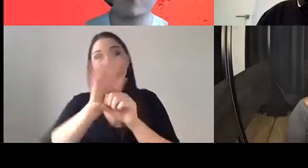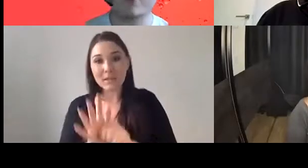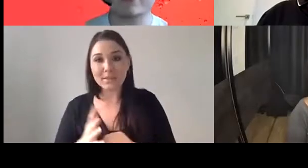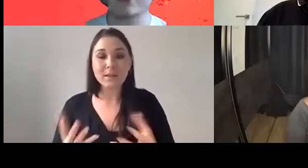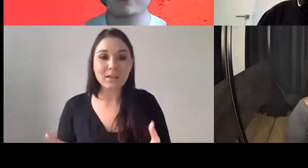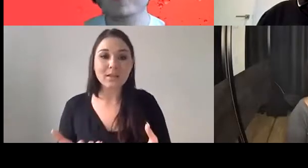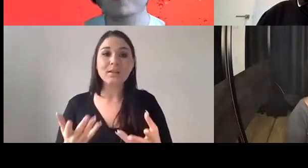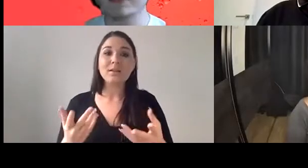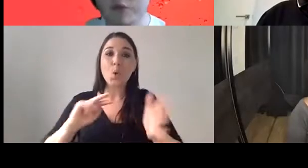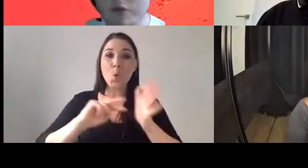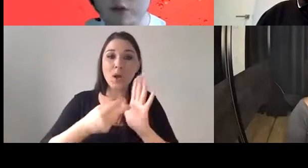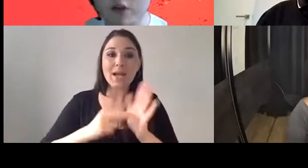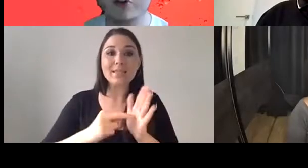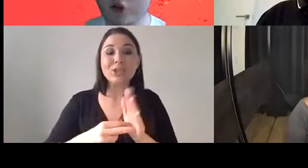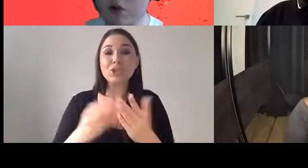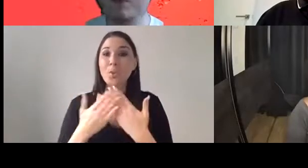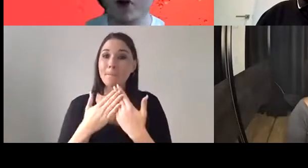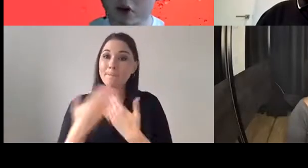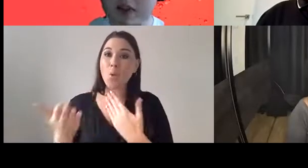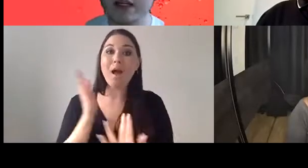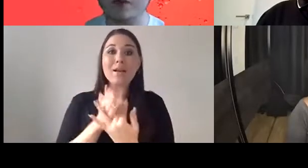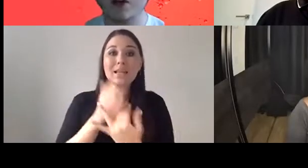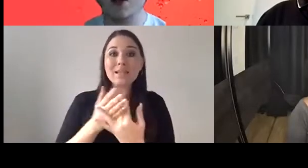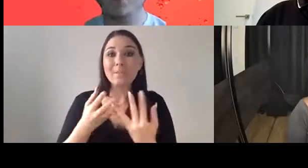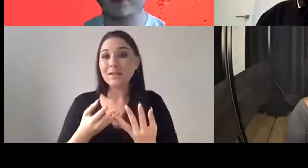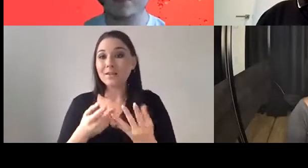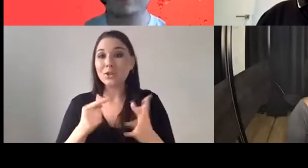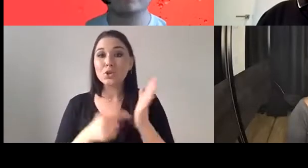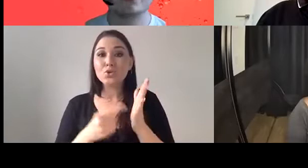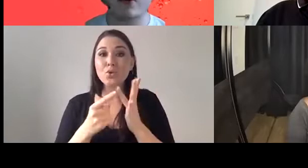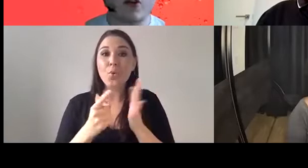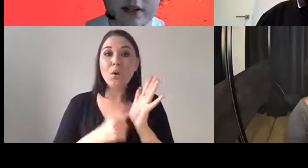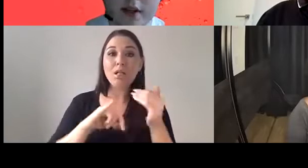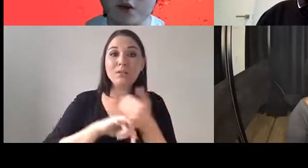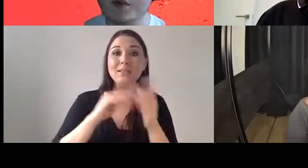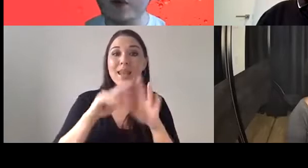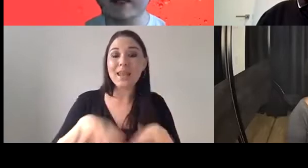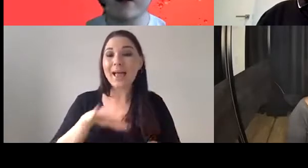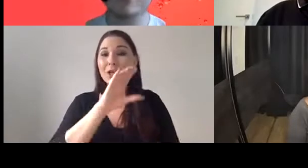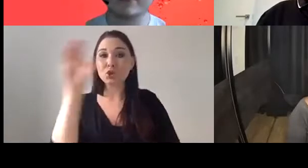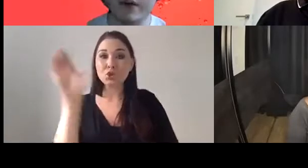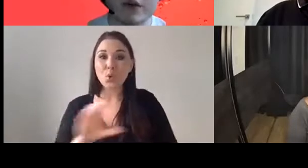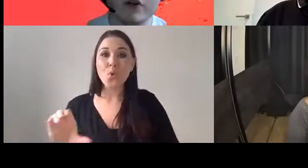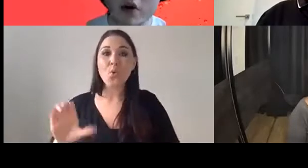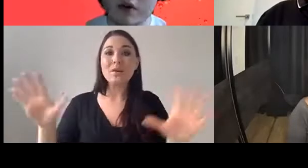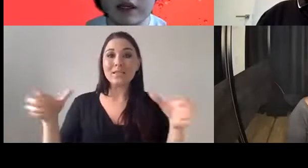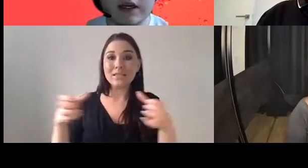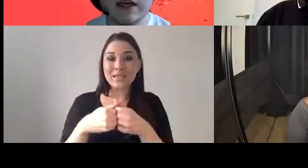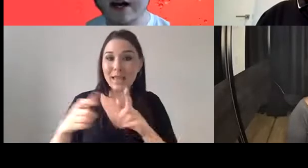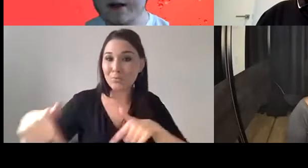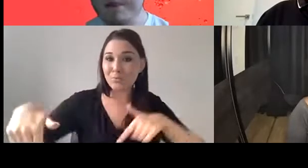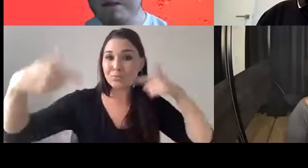sort of organisations to use more accessible tools such as Zoom, Microsoft Teams, with organisations like Twitter, whose employees are now working fully